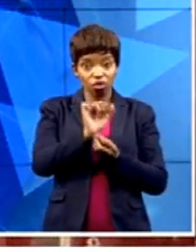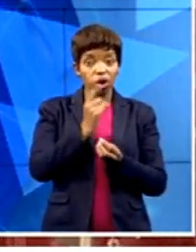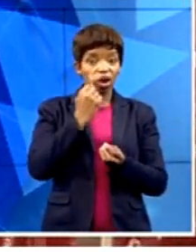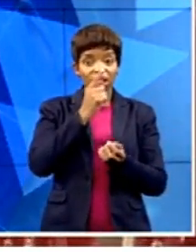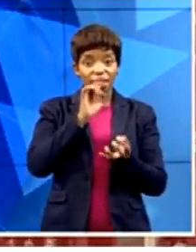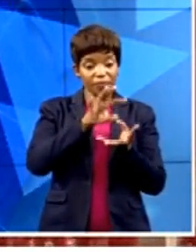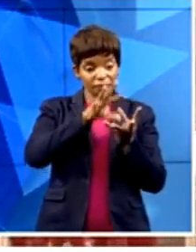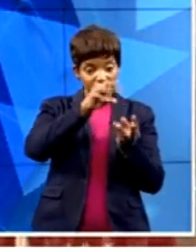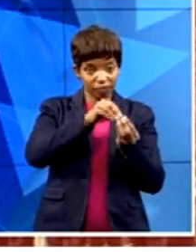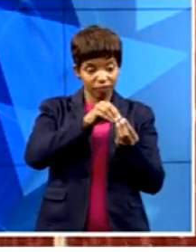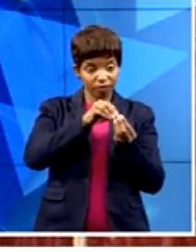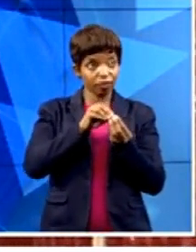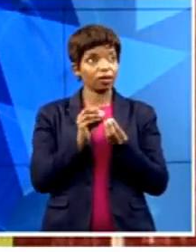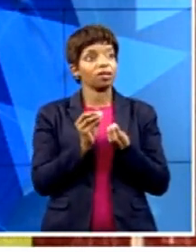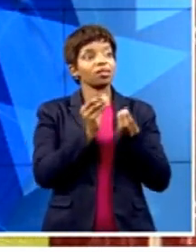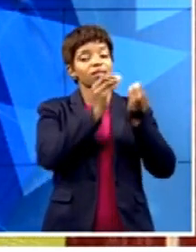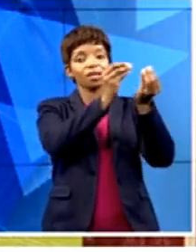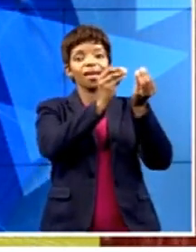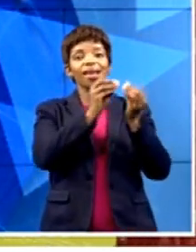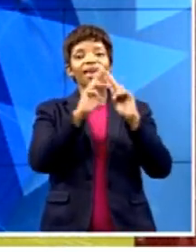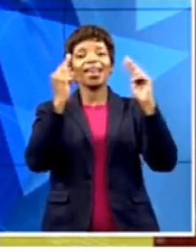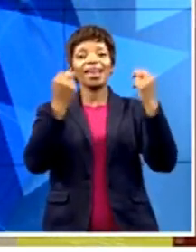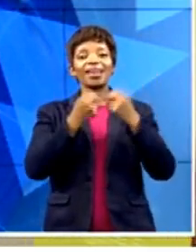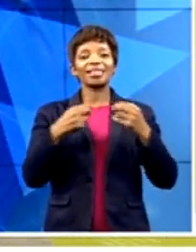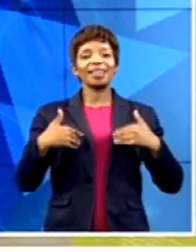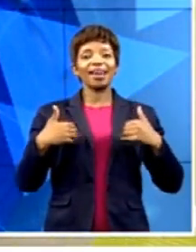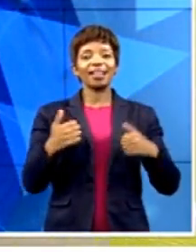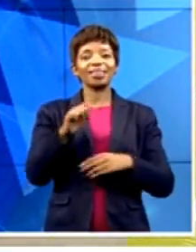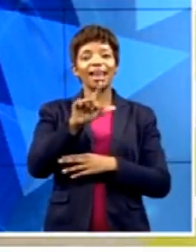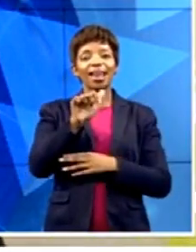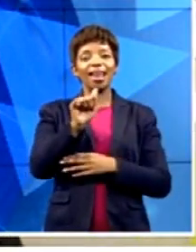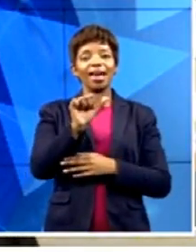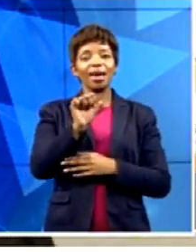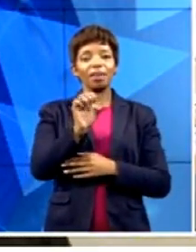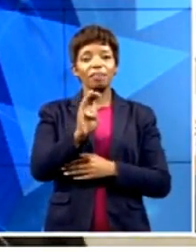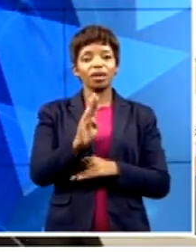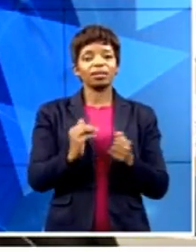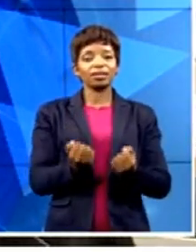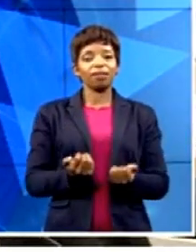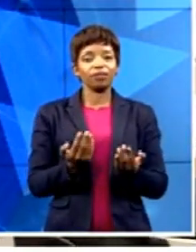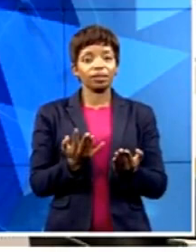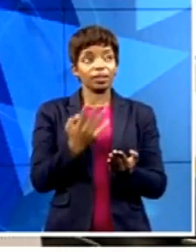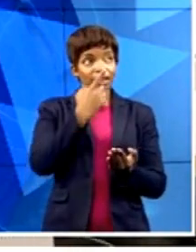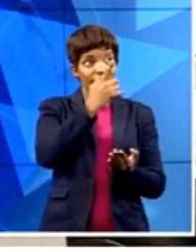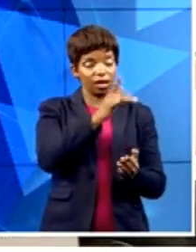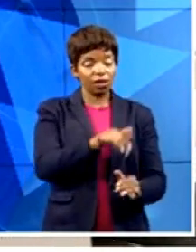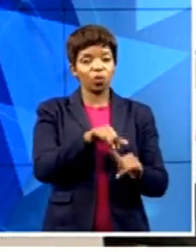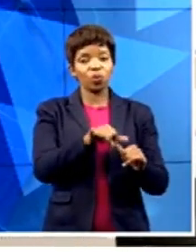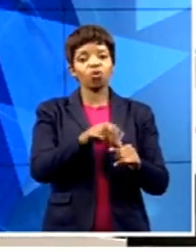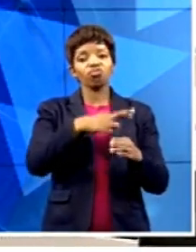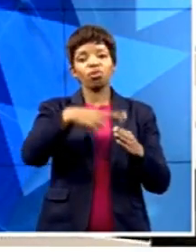will be tested, and then once again you will get your results. These sites are being set up outside of the actual clinics